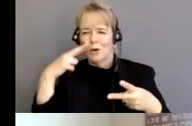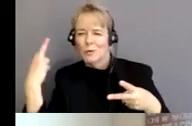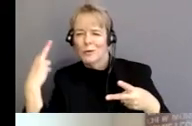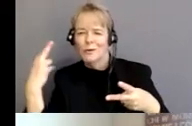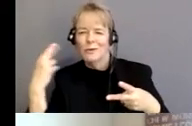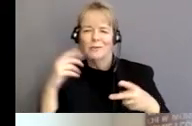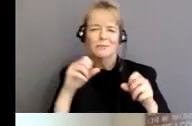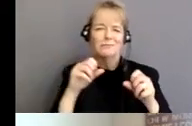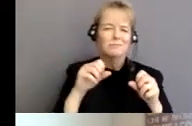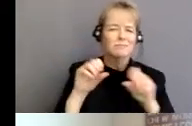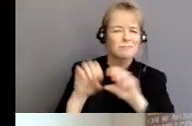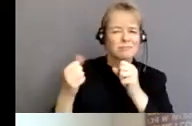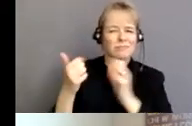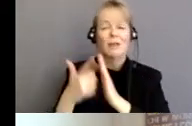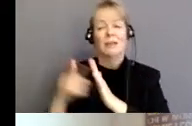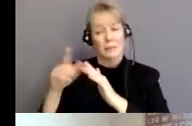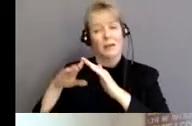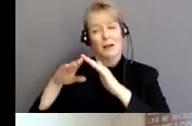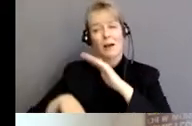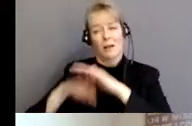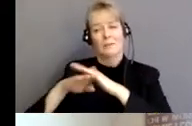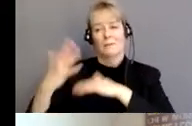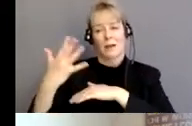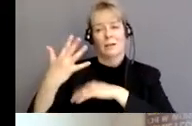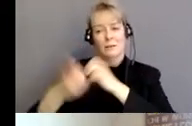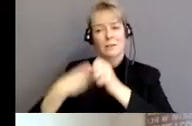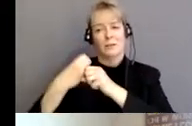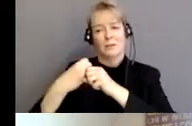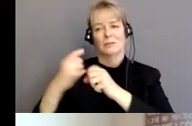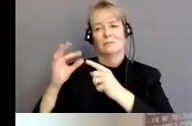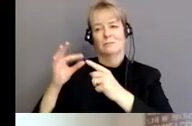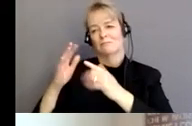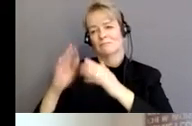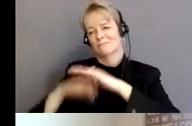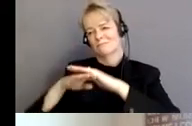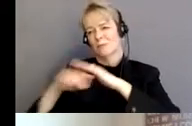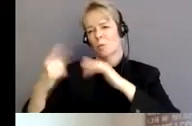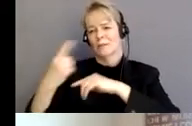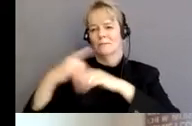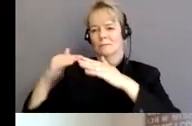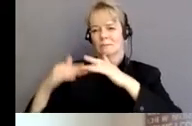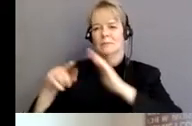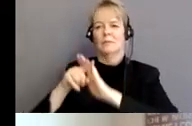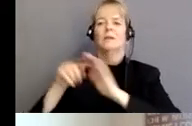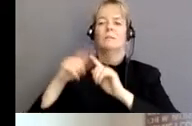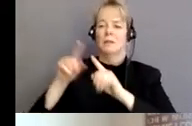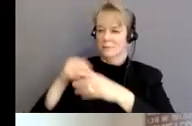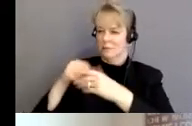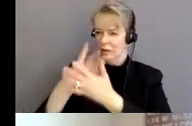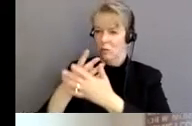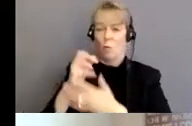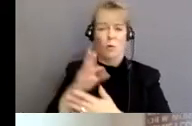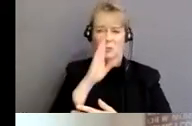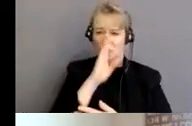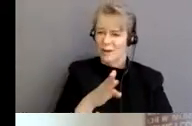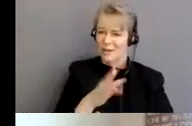said, people can get up to 5 years less a day in jail, or they can deal with straight criminal matters of straight criminal fraud. So